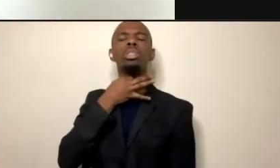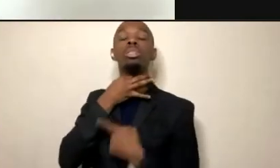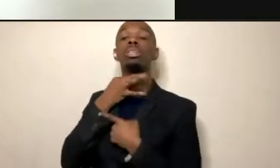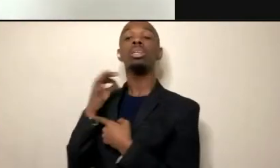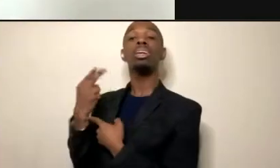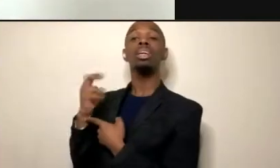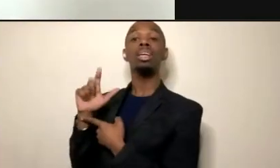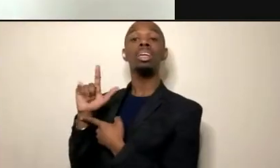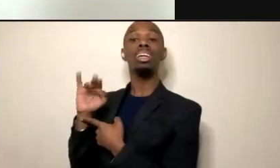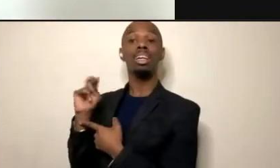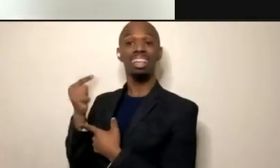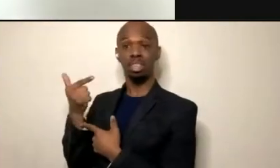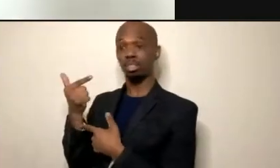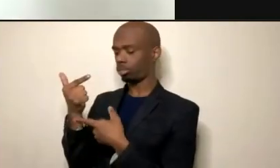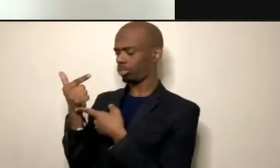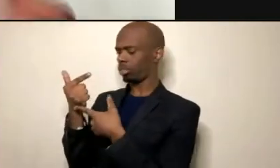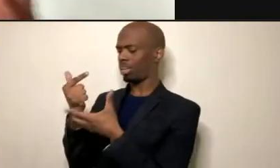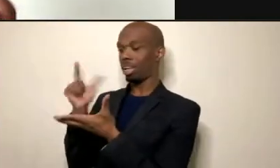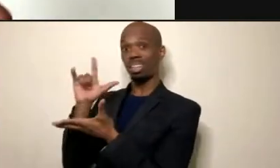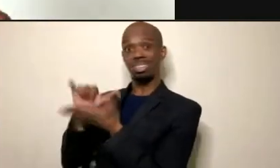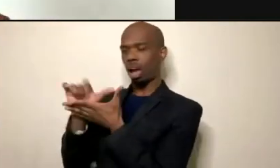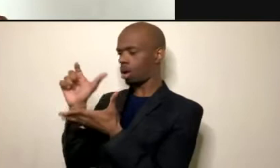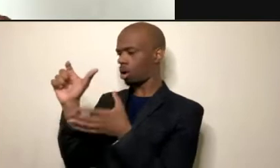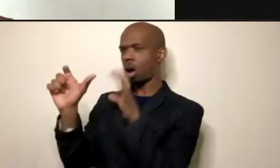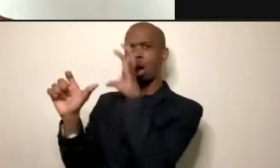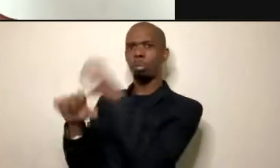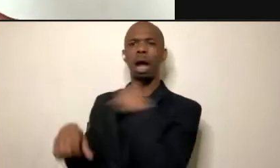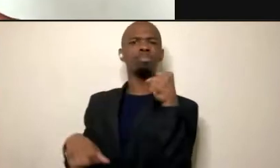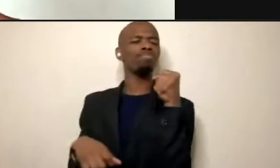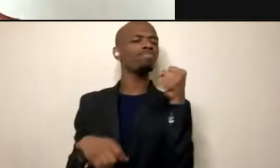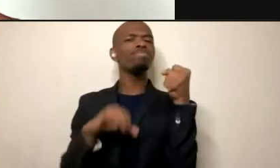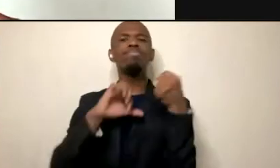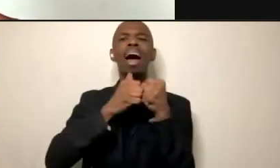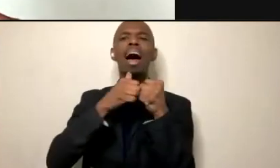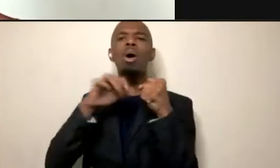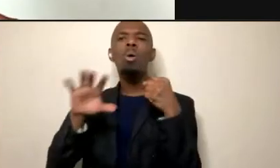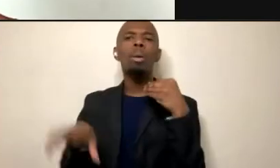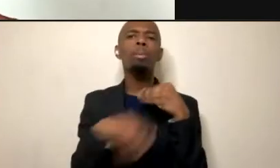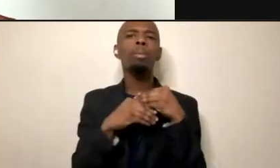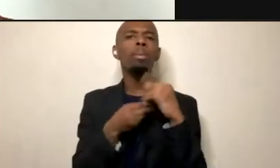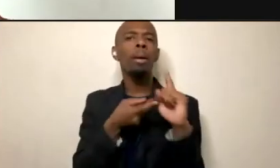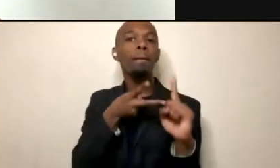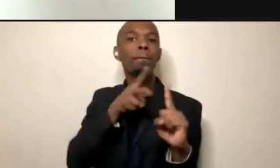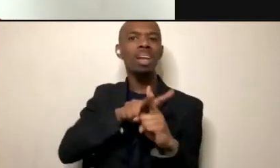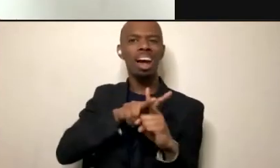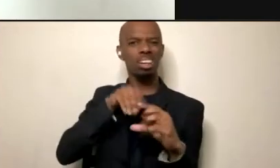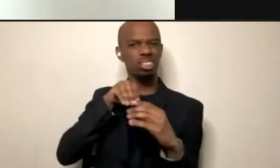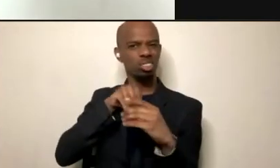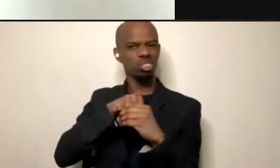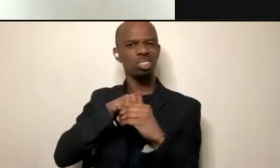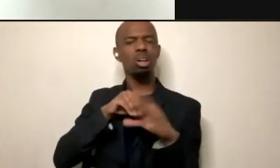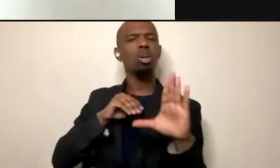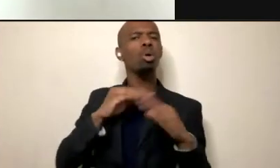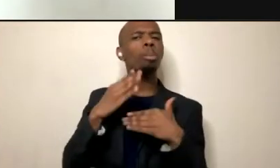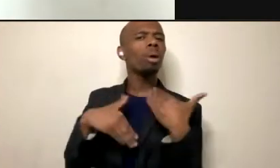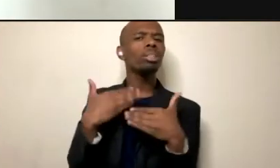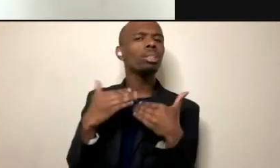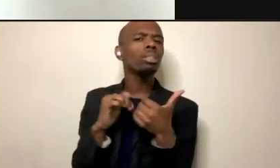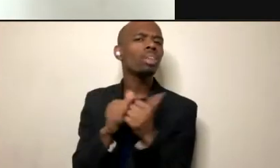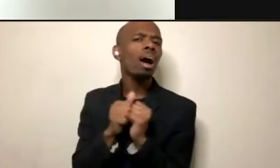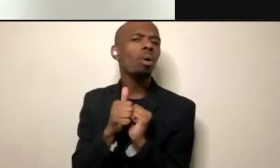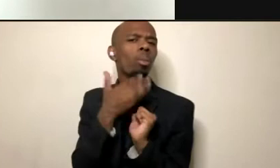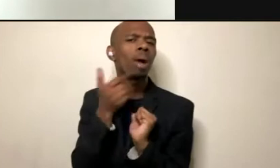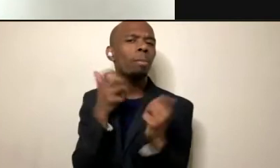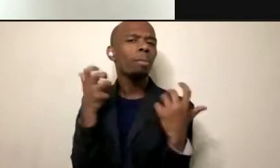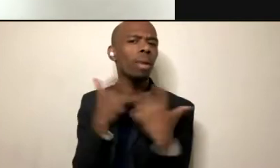an idea about it, but I wonder if there's some value in discussing that